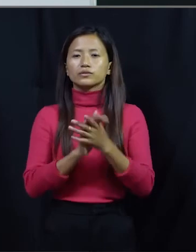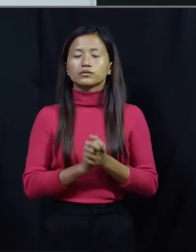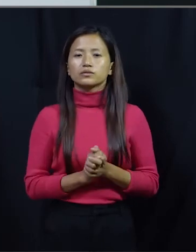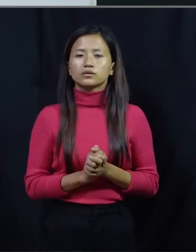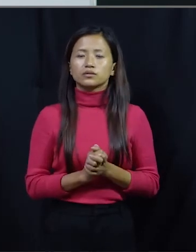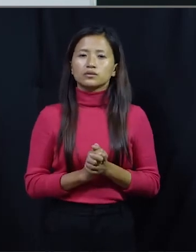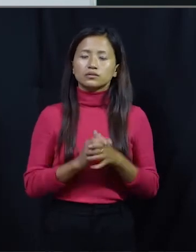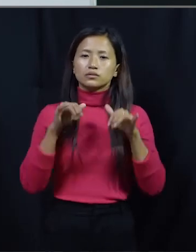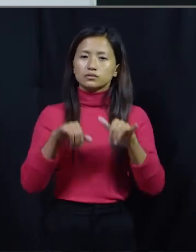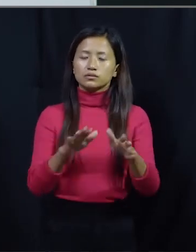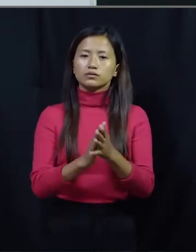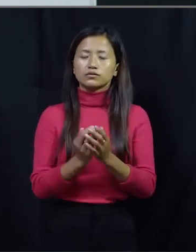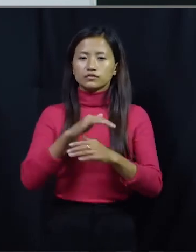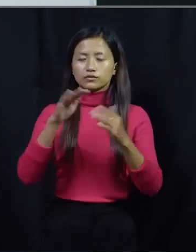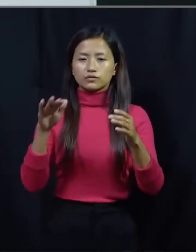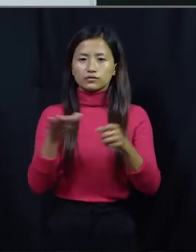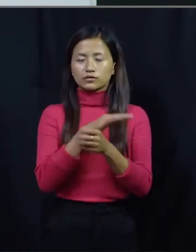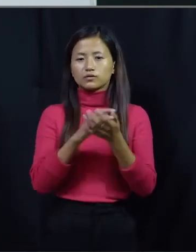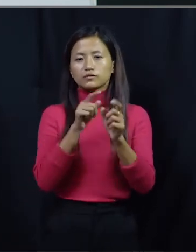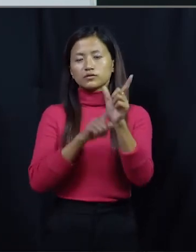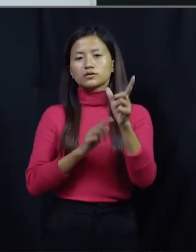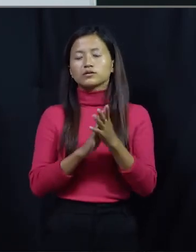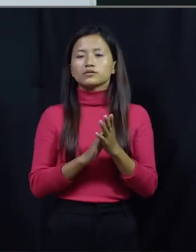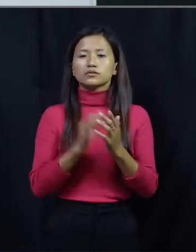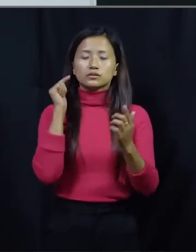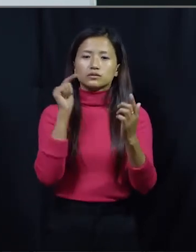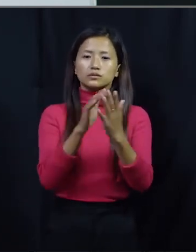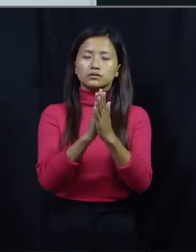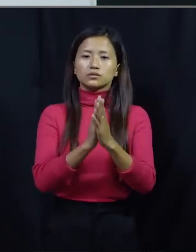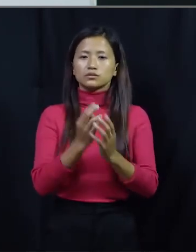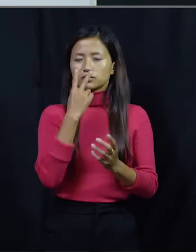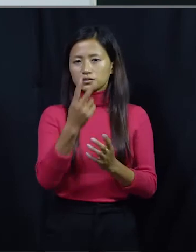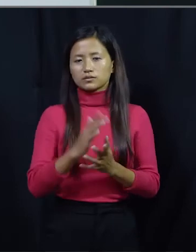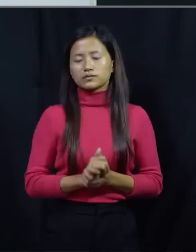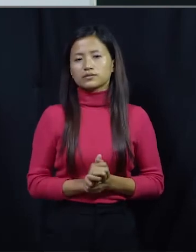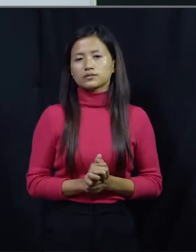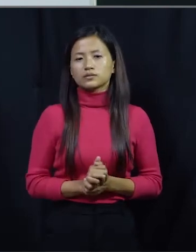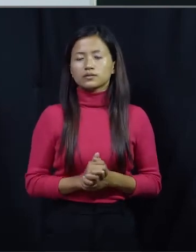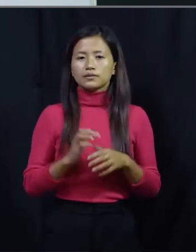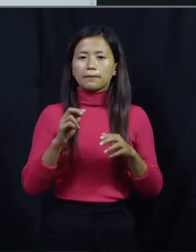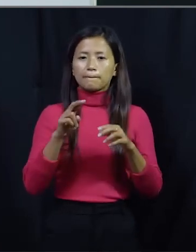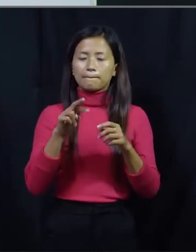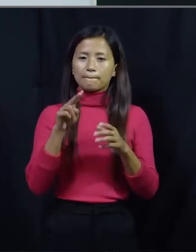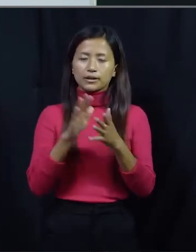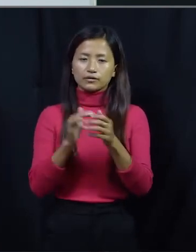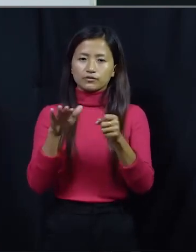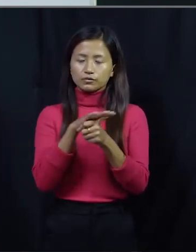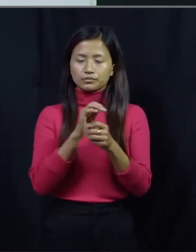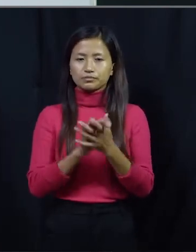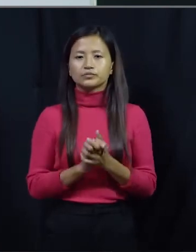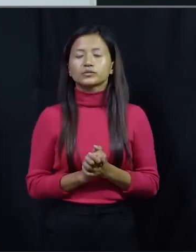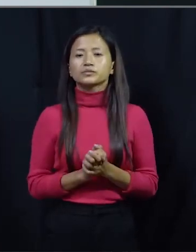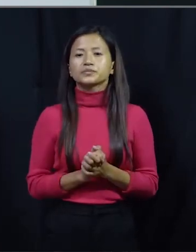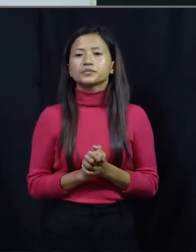remaining, the right side full of y. Okay, if we could succeed, we have to check for whether it is meaningful or not, okay,